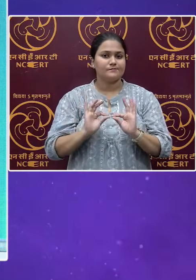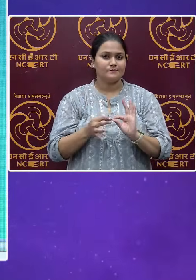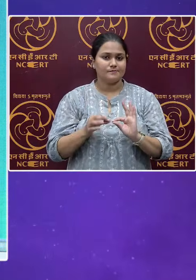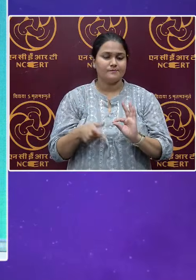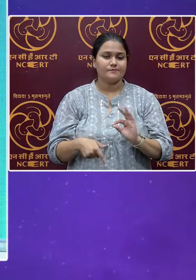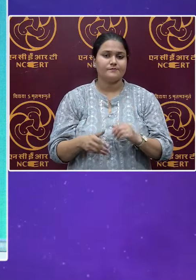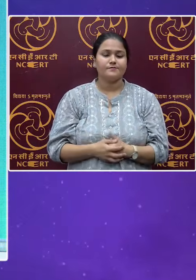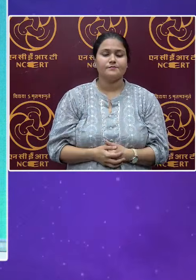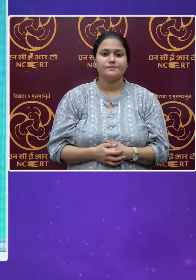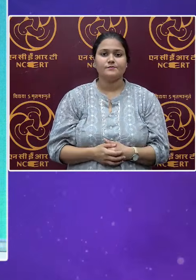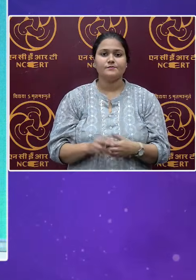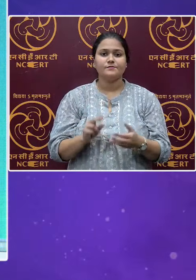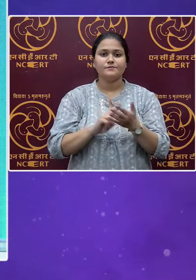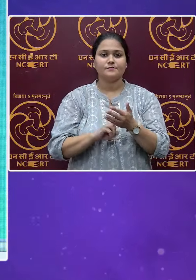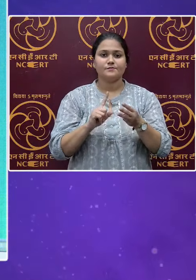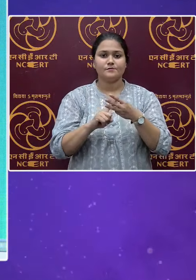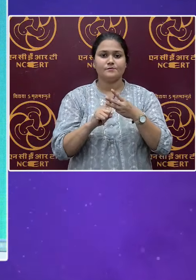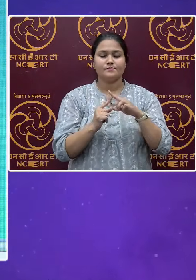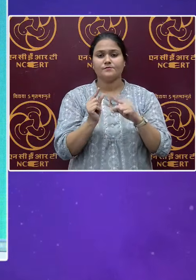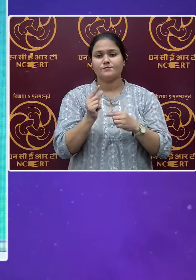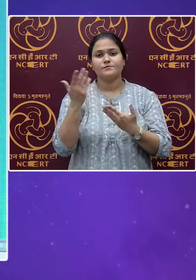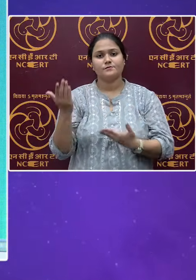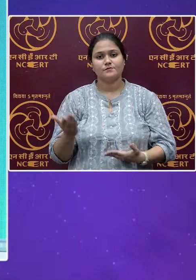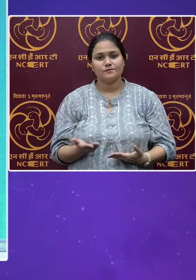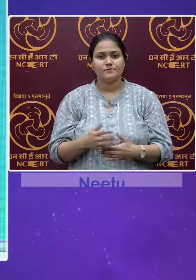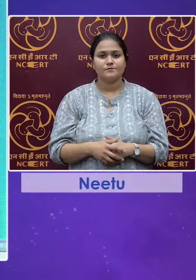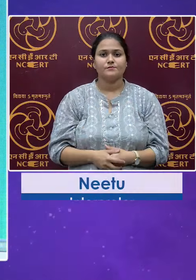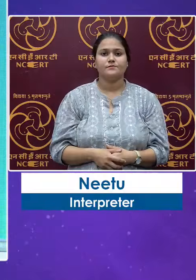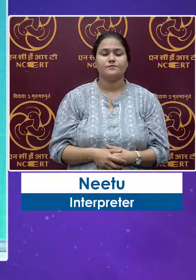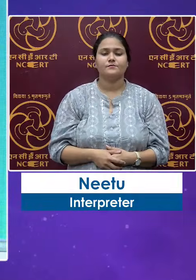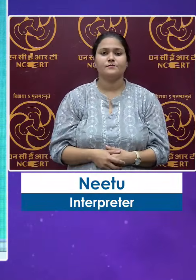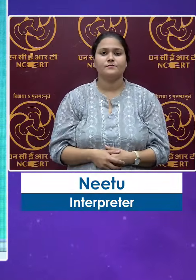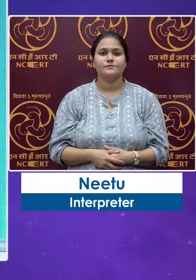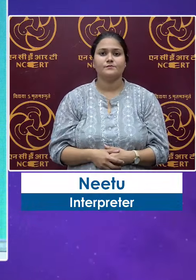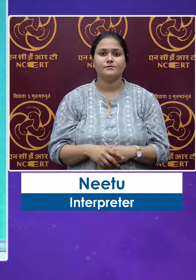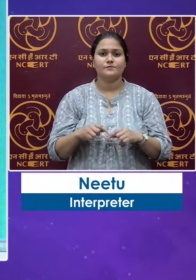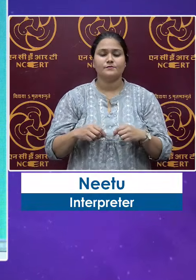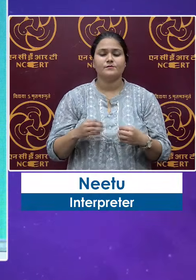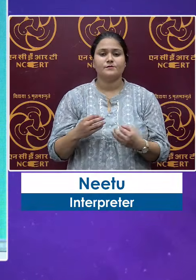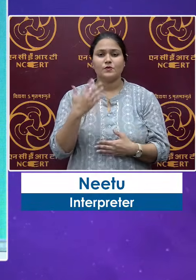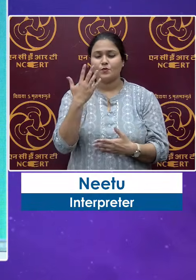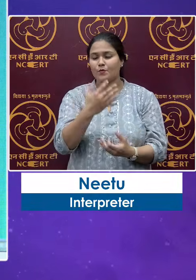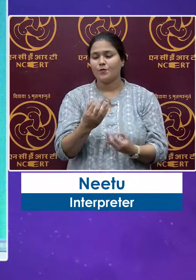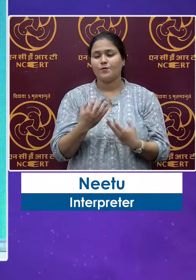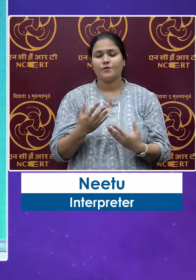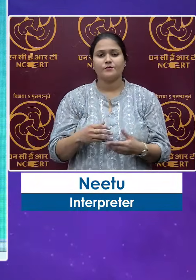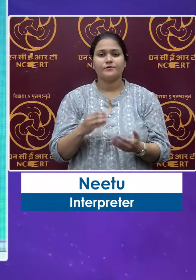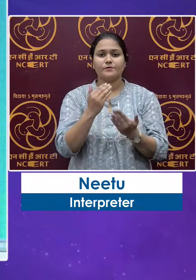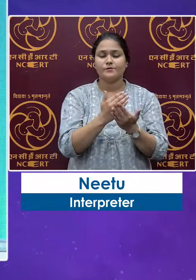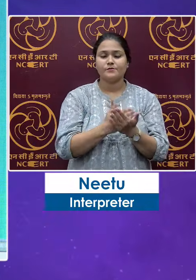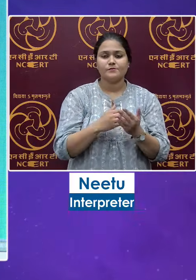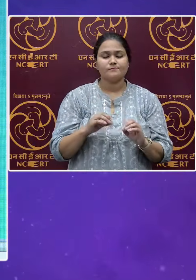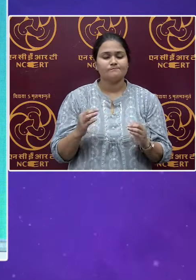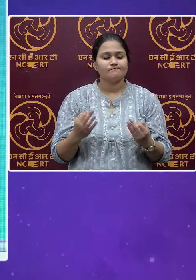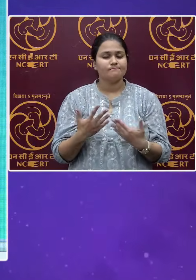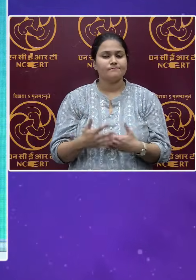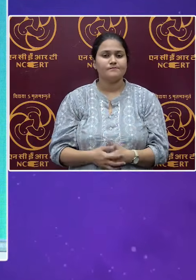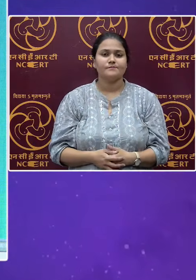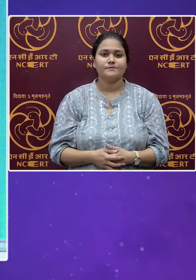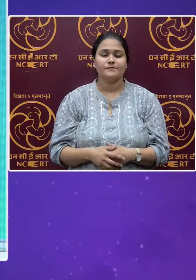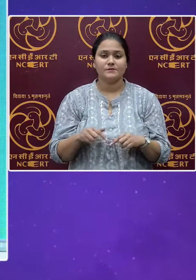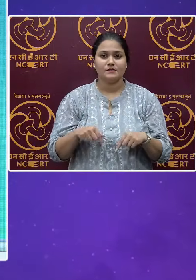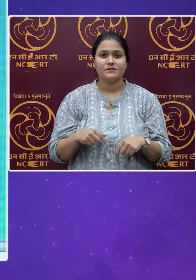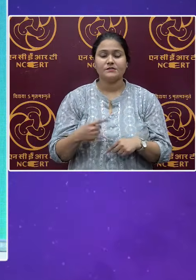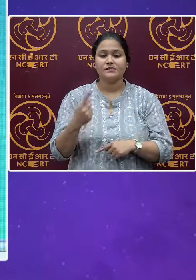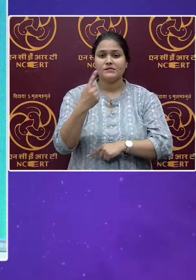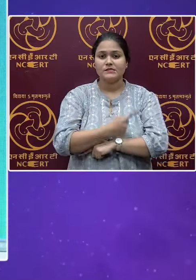as well. So, Ms. Neetu, we welcome you to the session. Sir, this is a wonderful program, a wonderful initiative, because these days